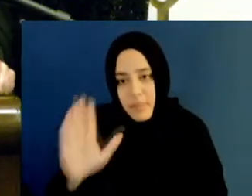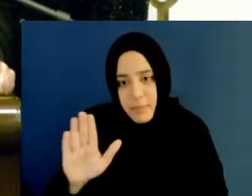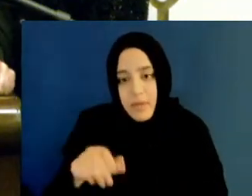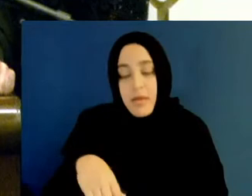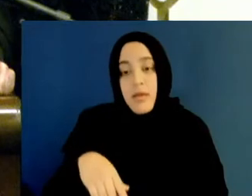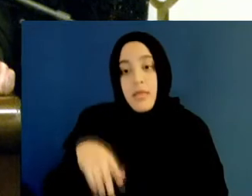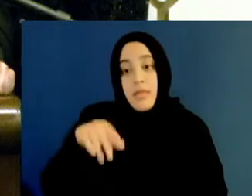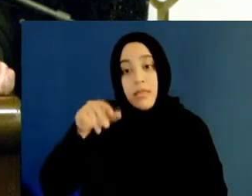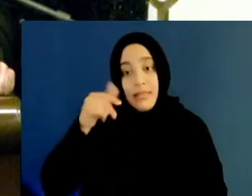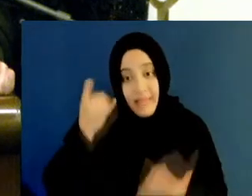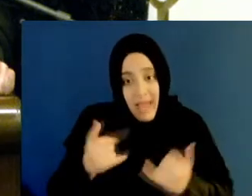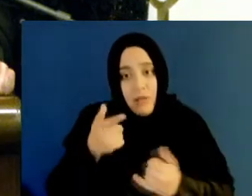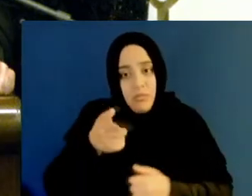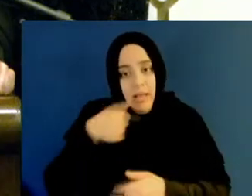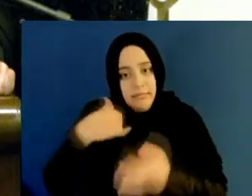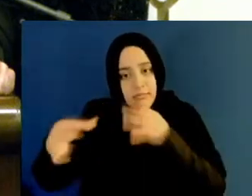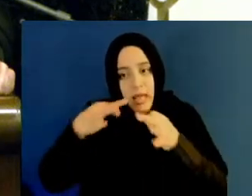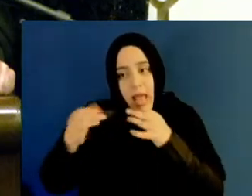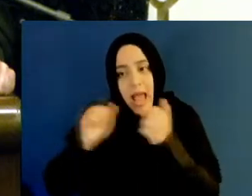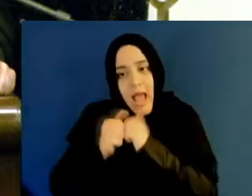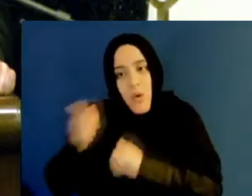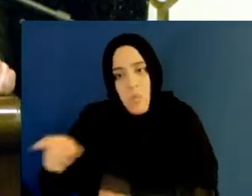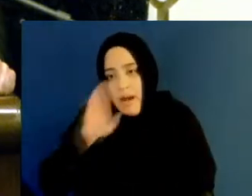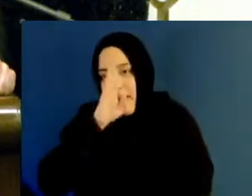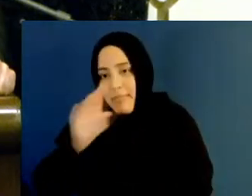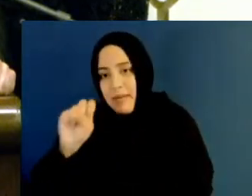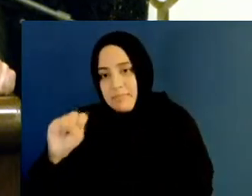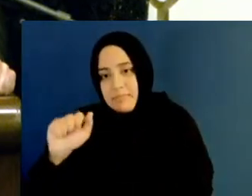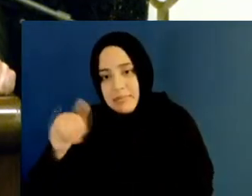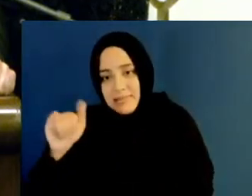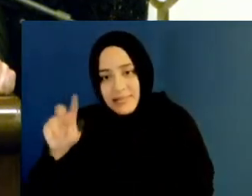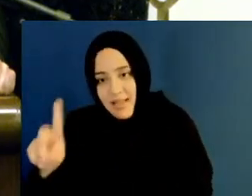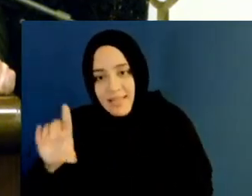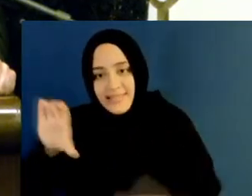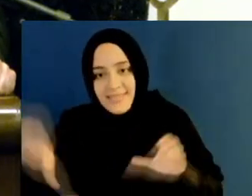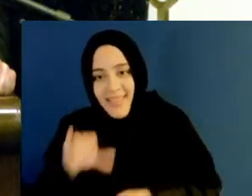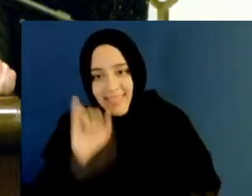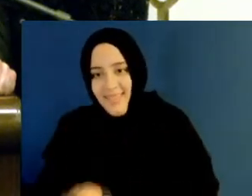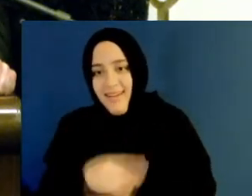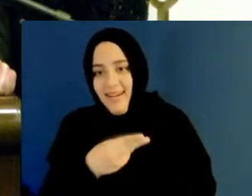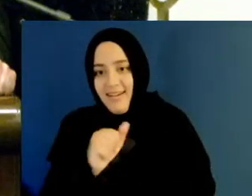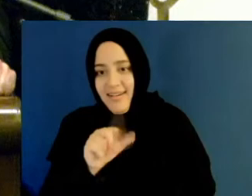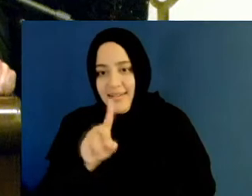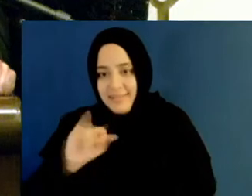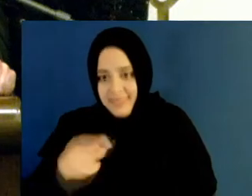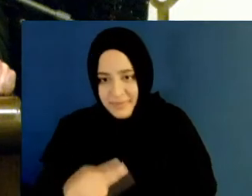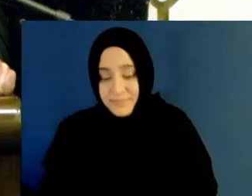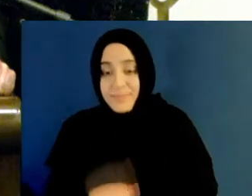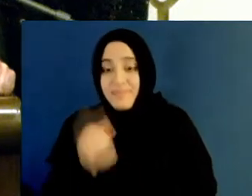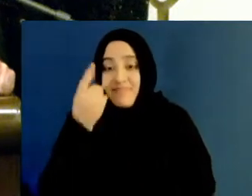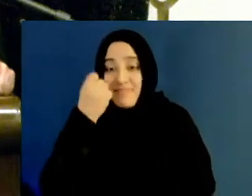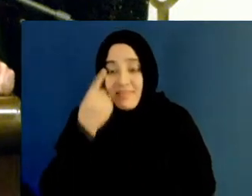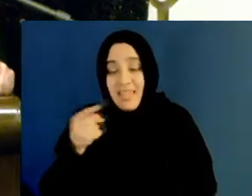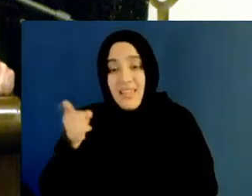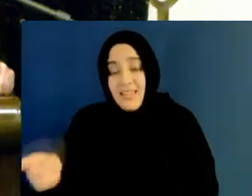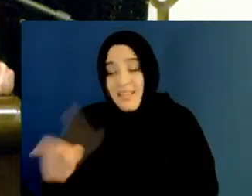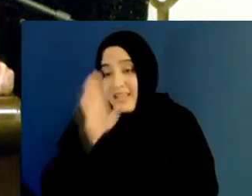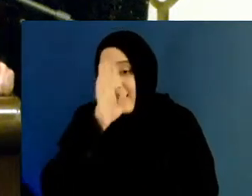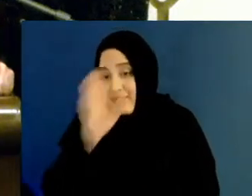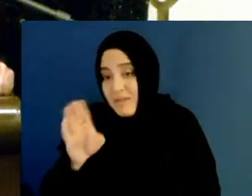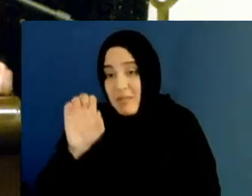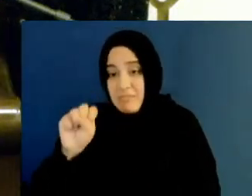Imam Sajjad is coming to Sham. He's in the darbar, in the palace of Yazid